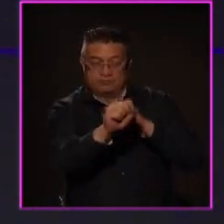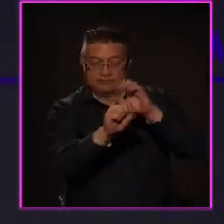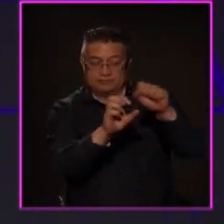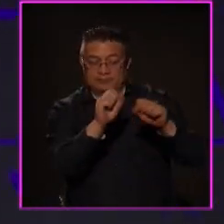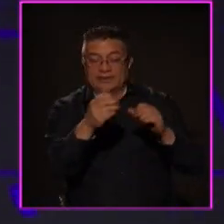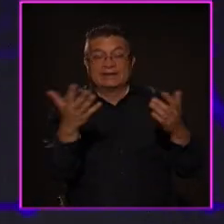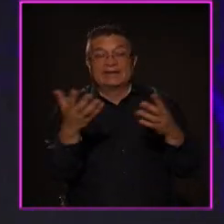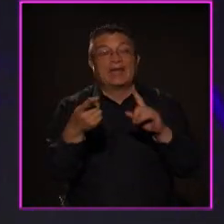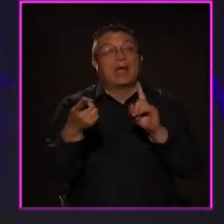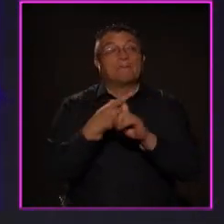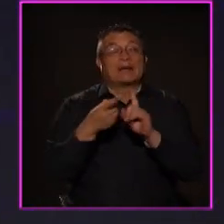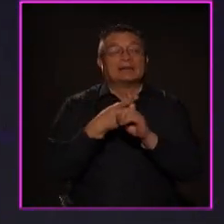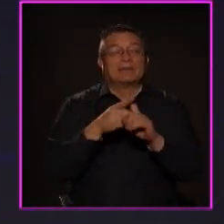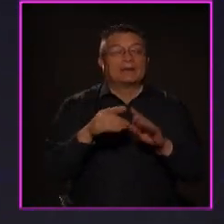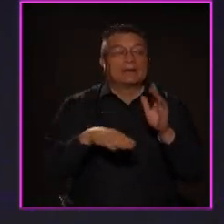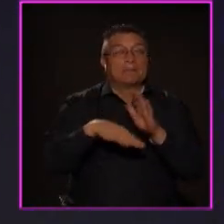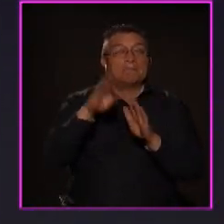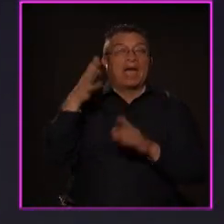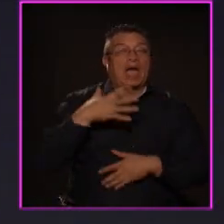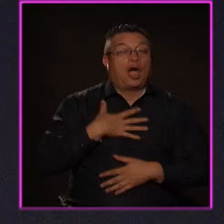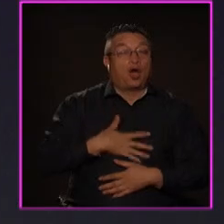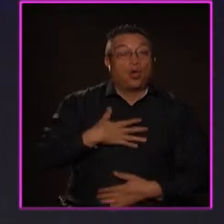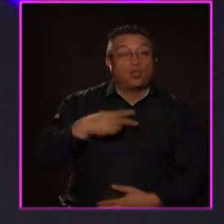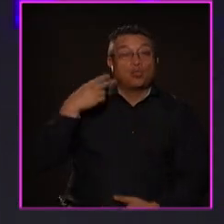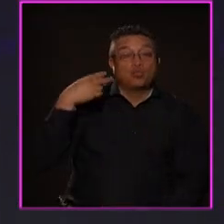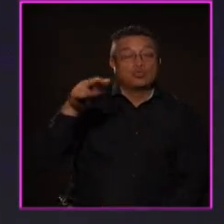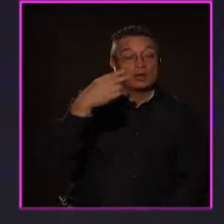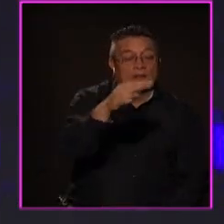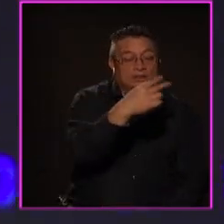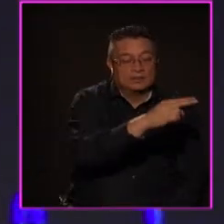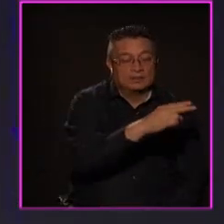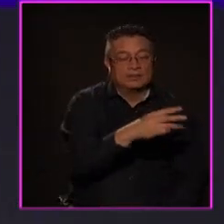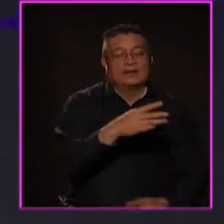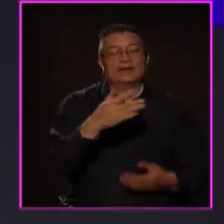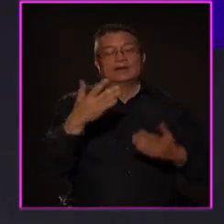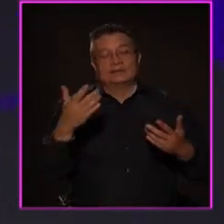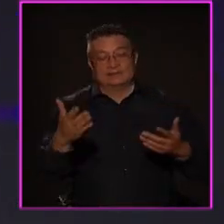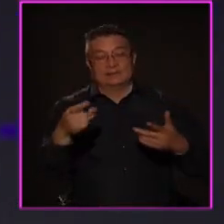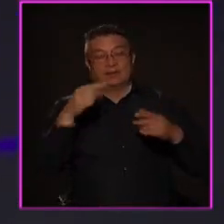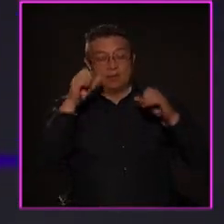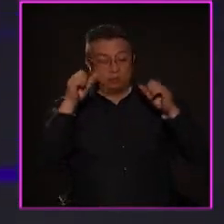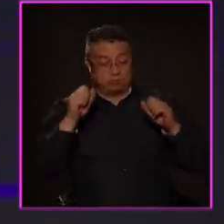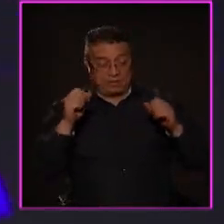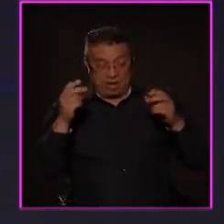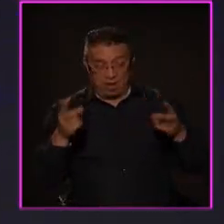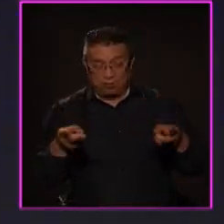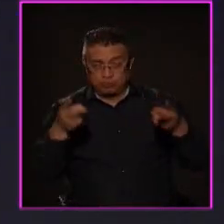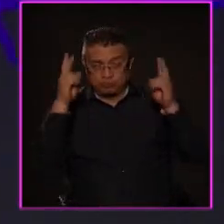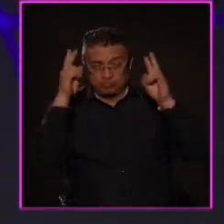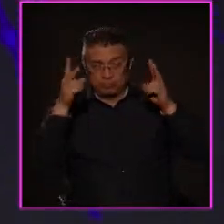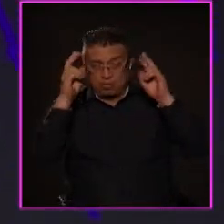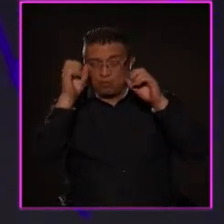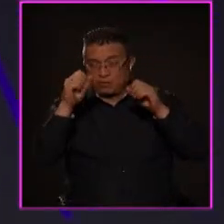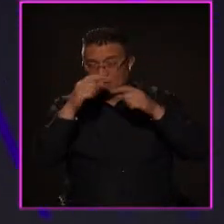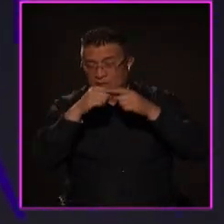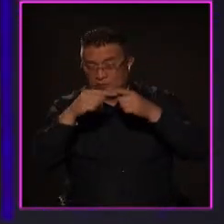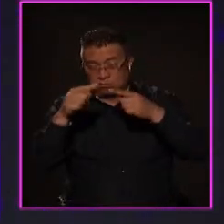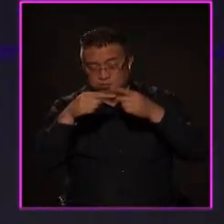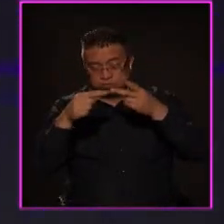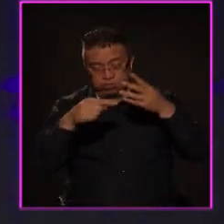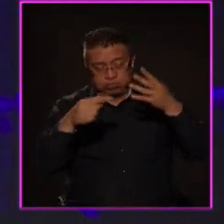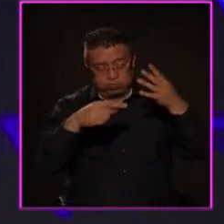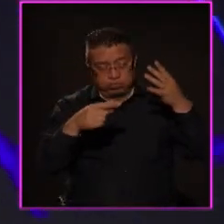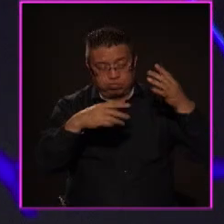and so on. So our field of possibilities is significantly shaped by